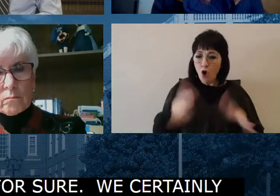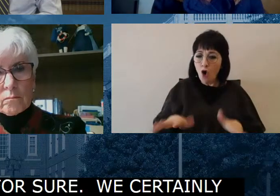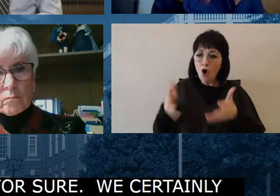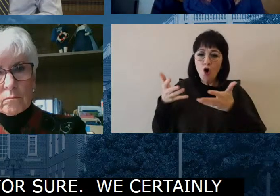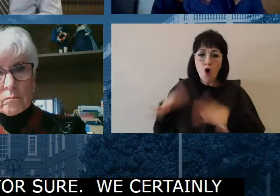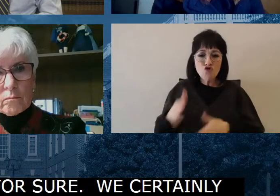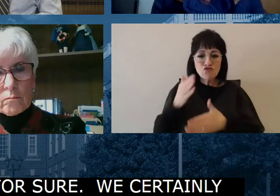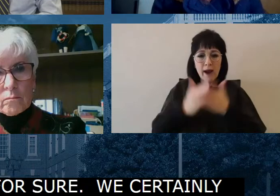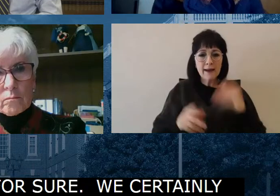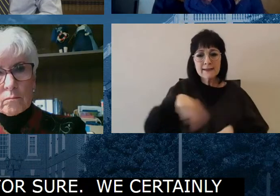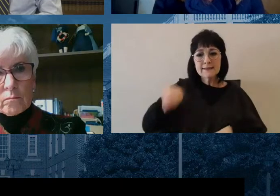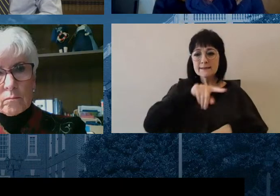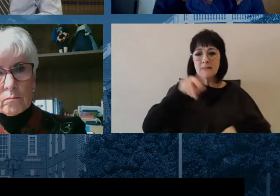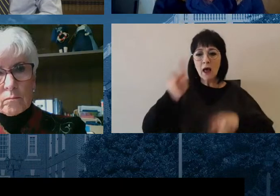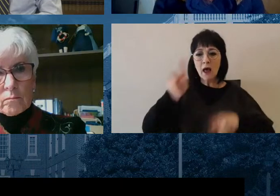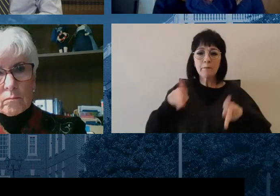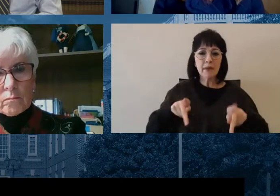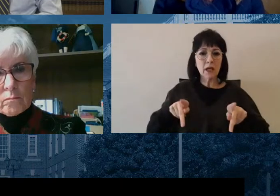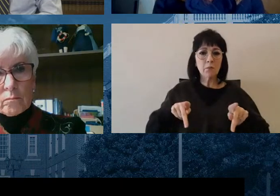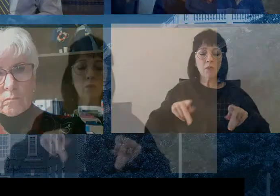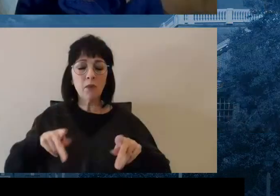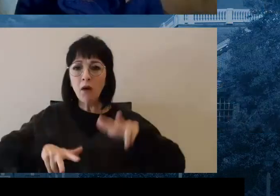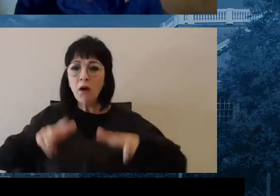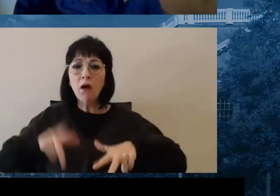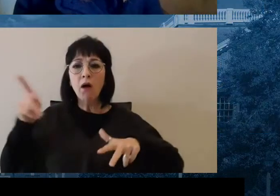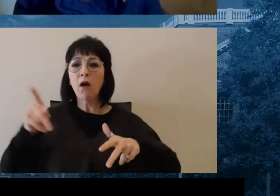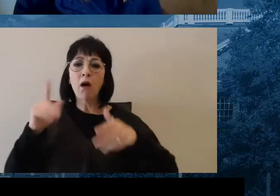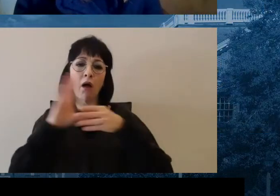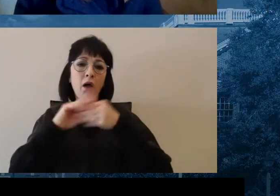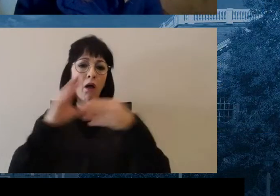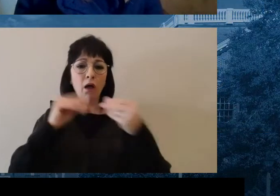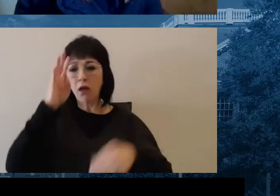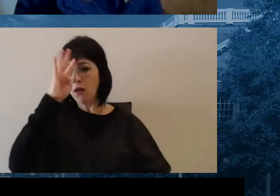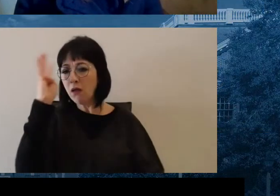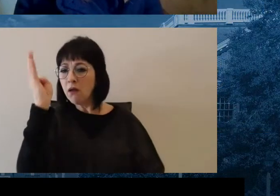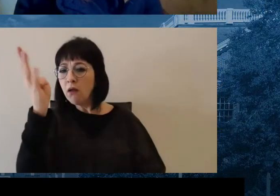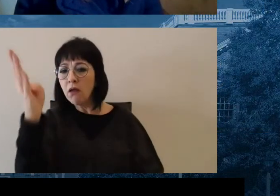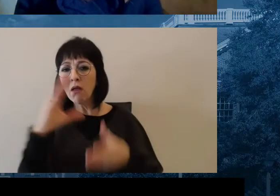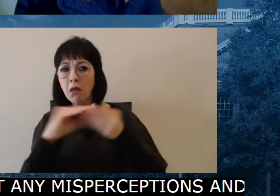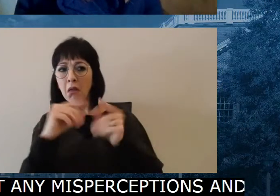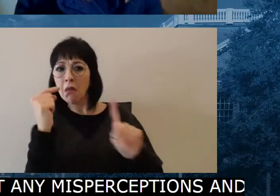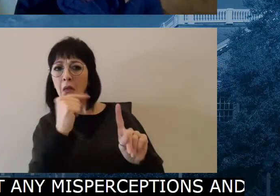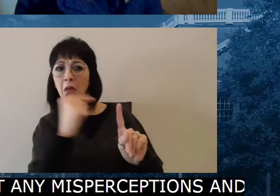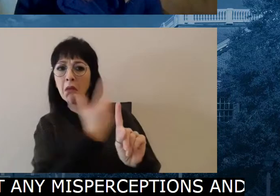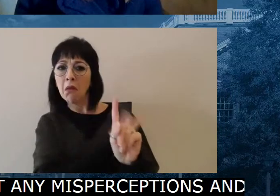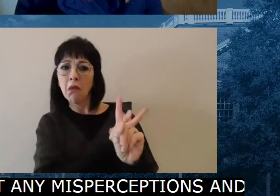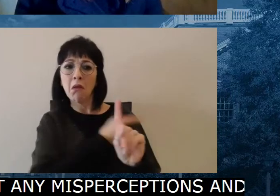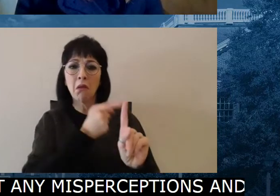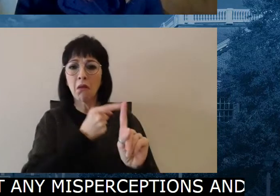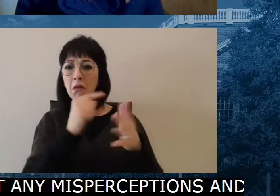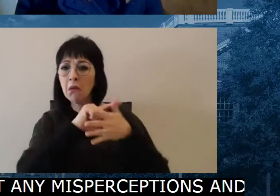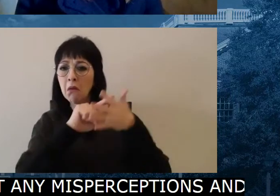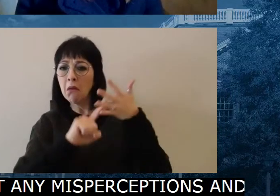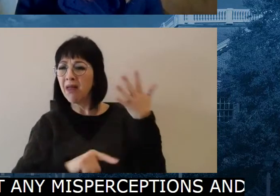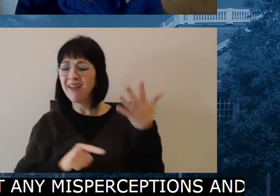the hesitancy around getting the vaccine in the first place. Thank you.